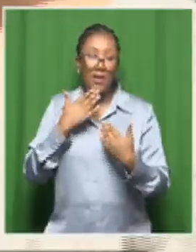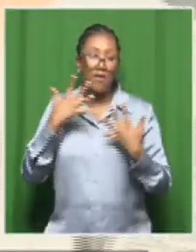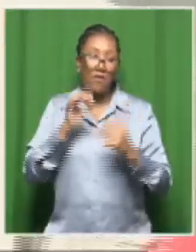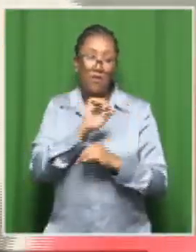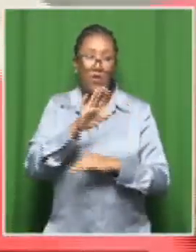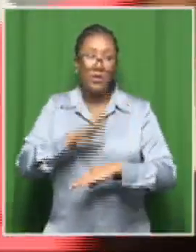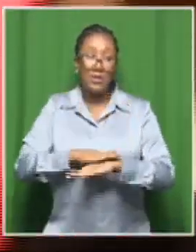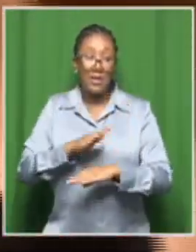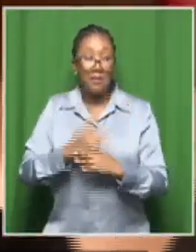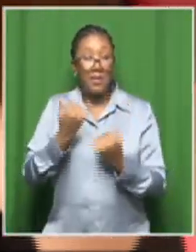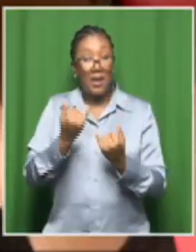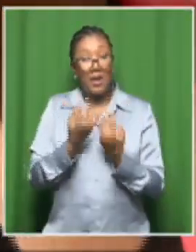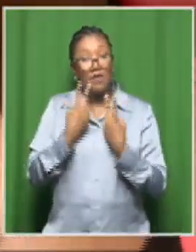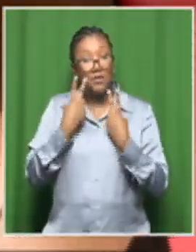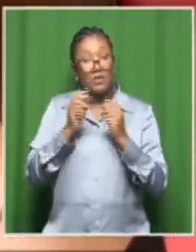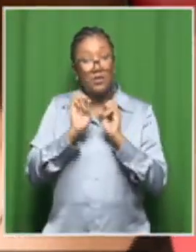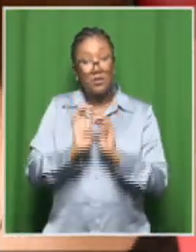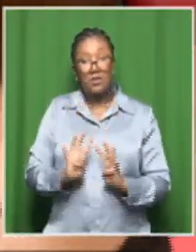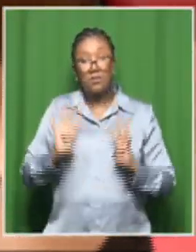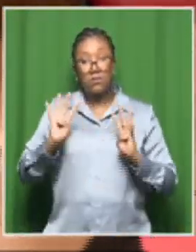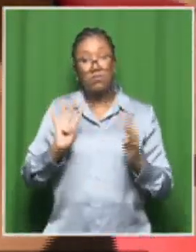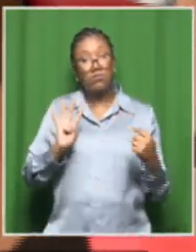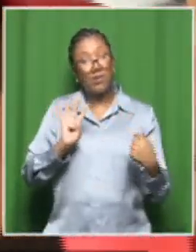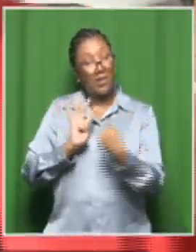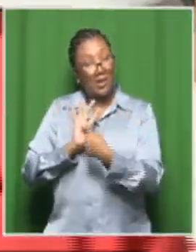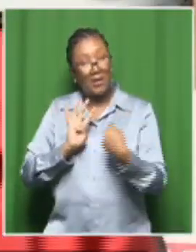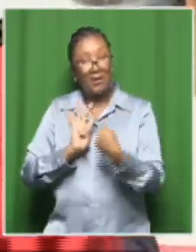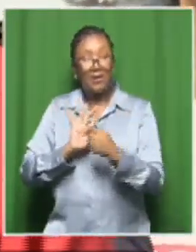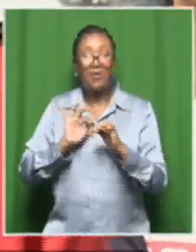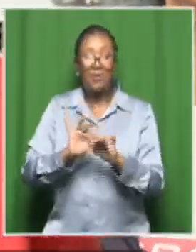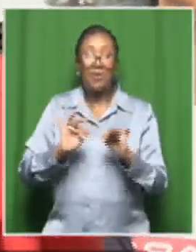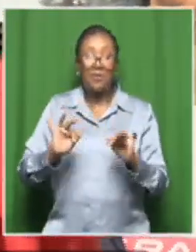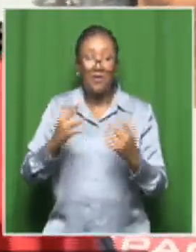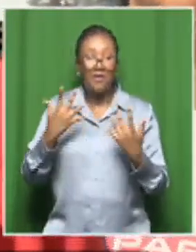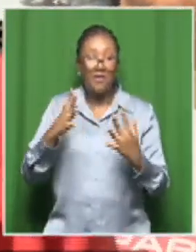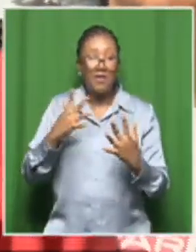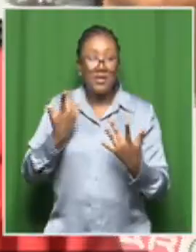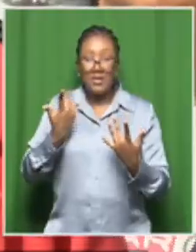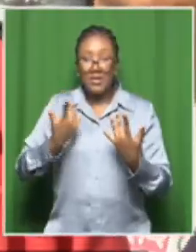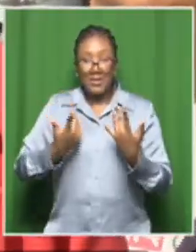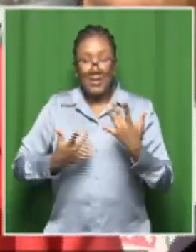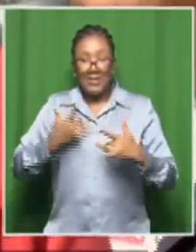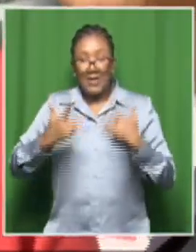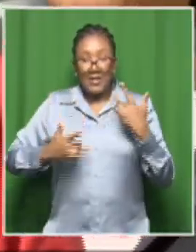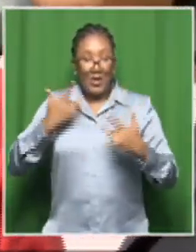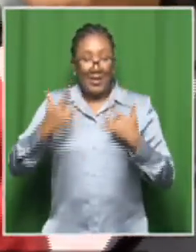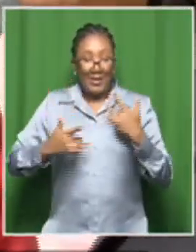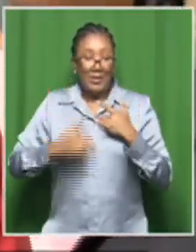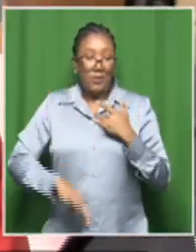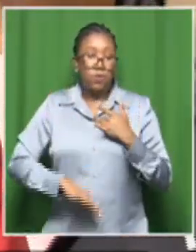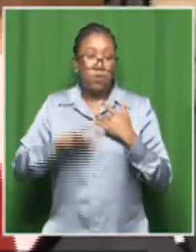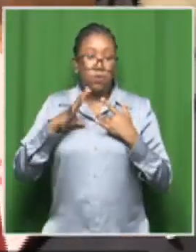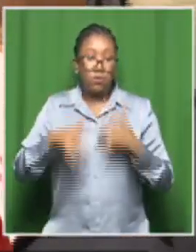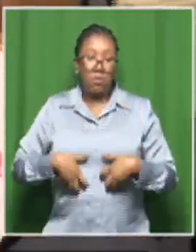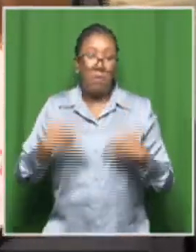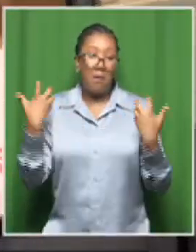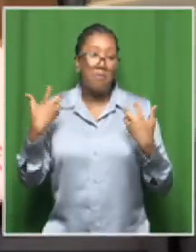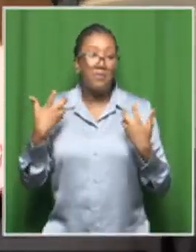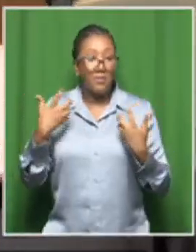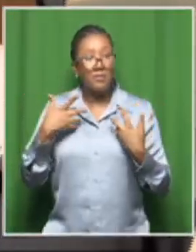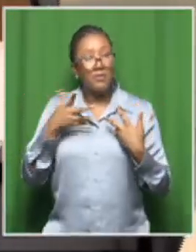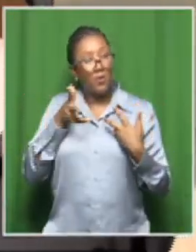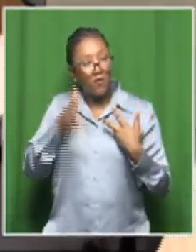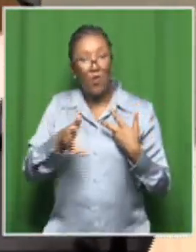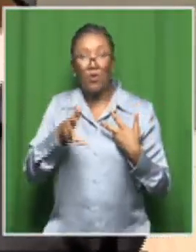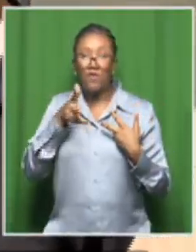Those are the views, basically, Sakina, on the ground here. Frustrated residents calling, of course, for water